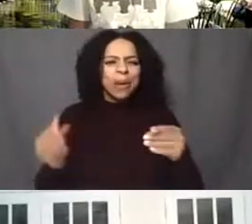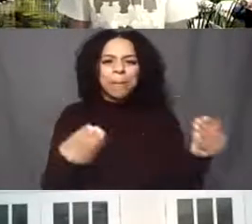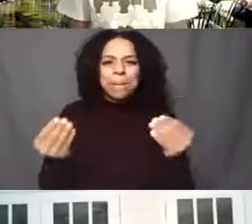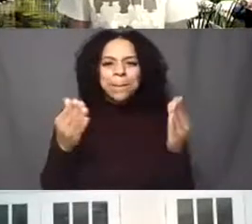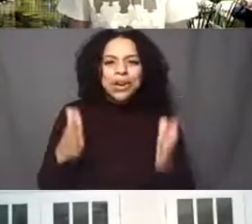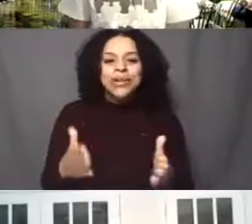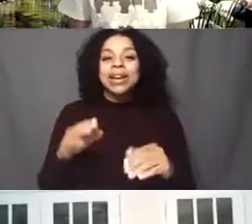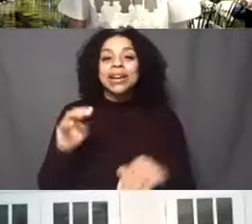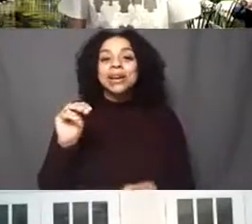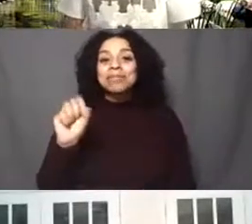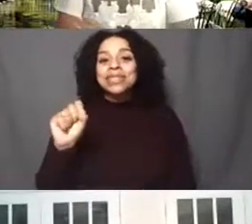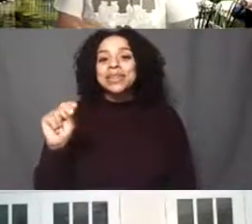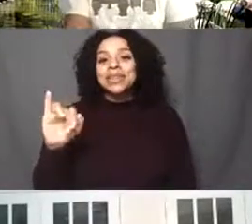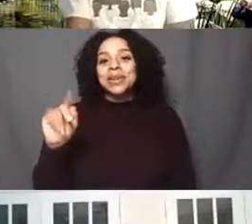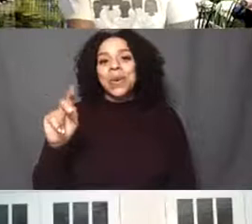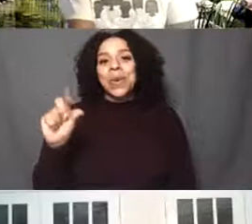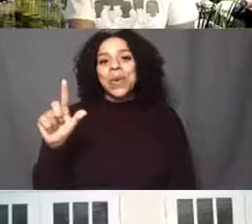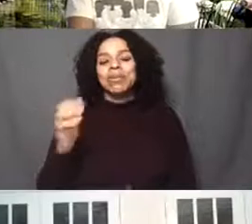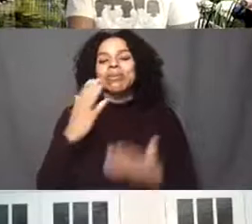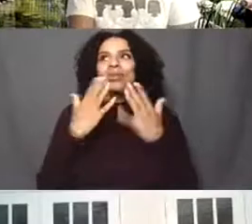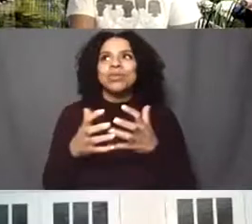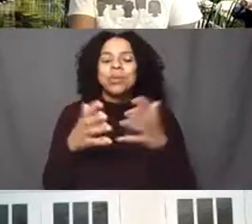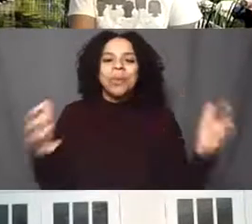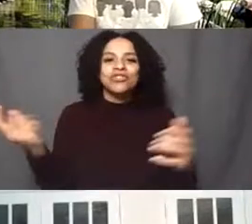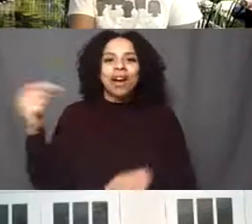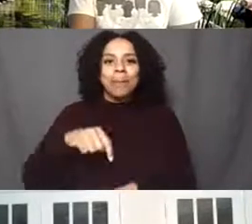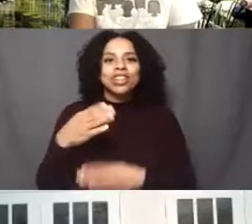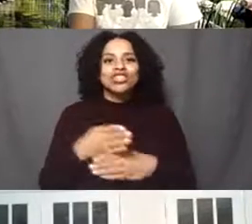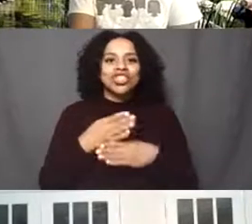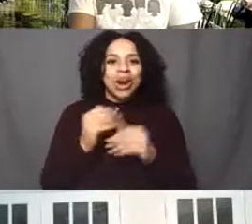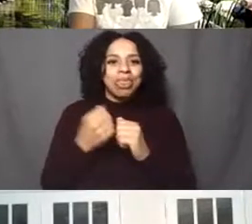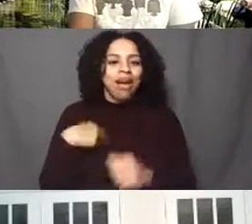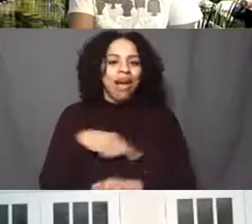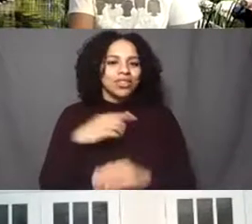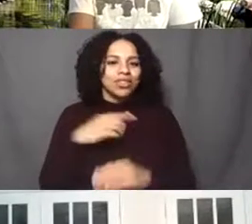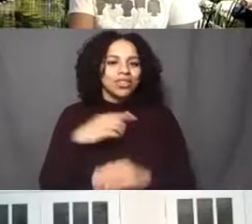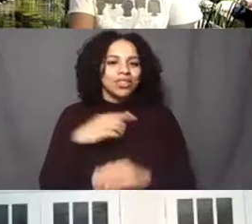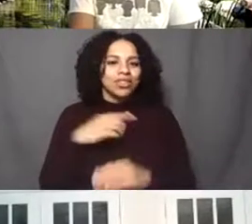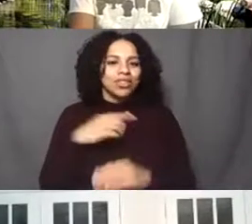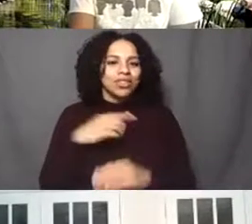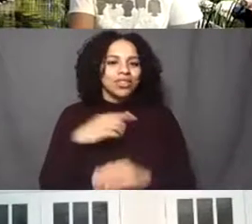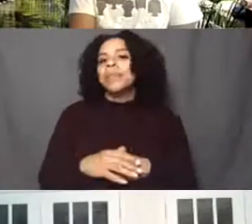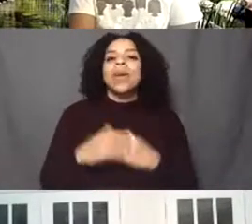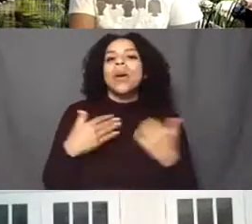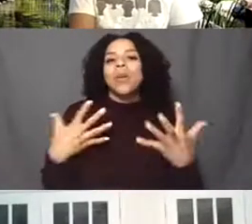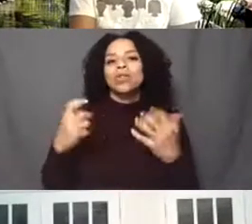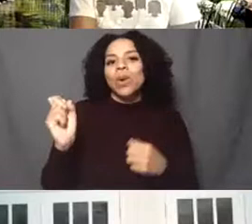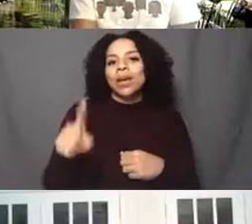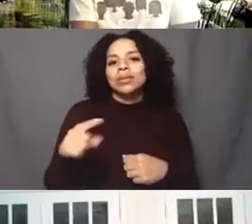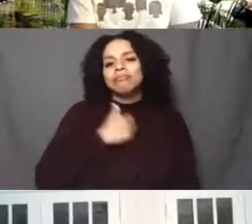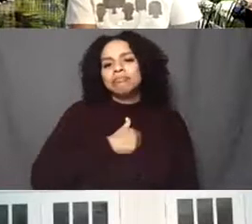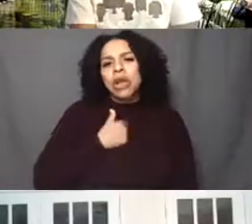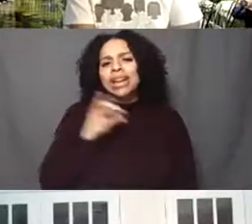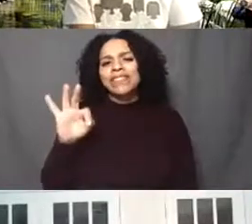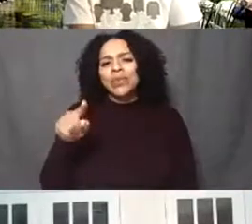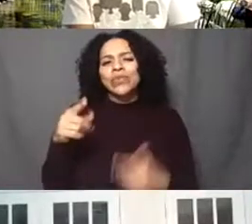you so much for being here and sharing with all of us, giving of your time. I wanted to ask you, and I apologize if you